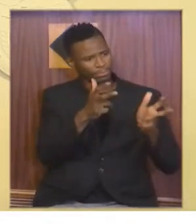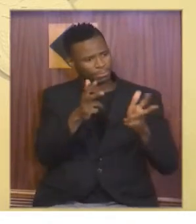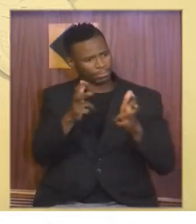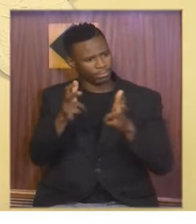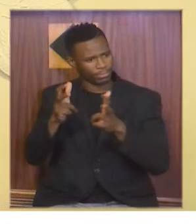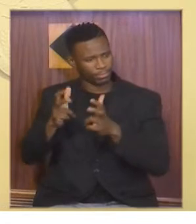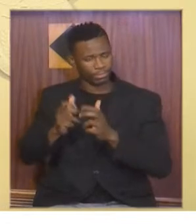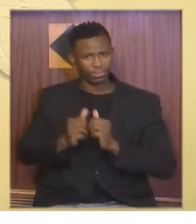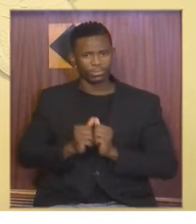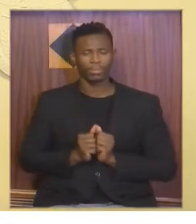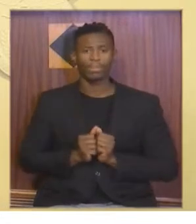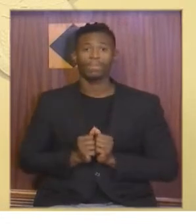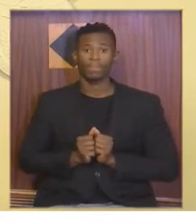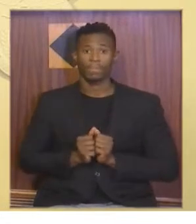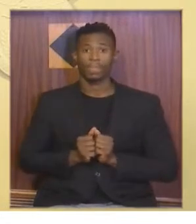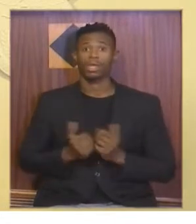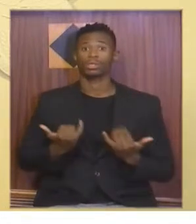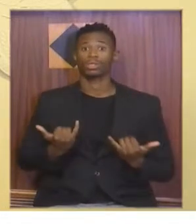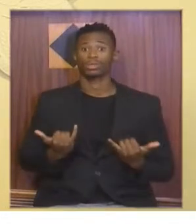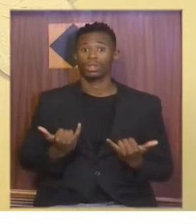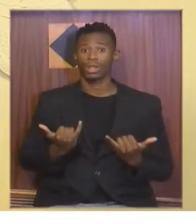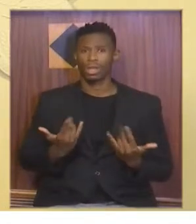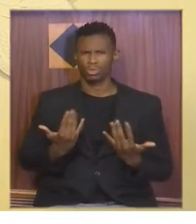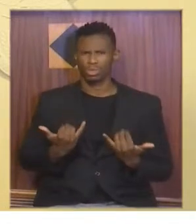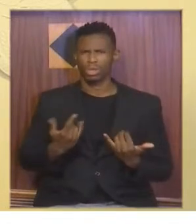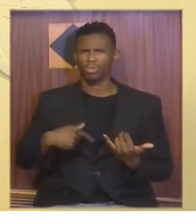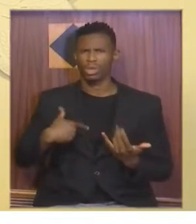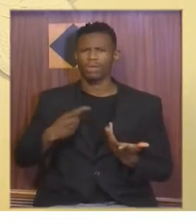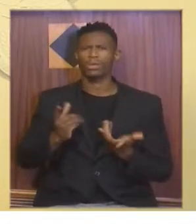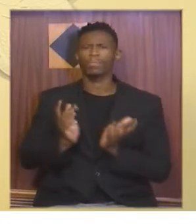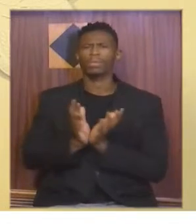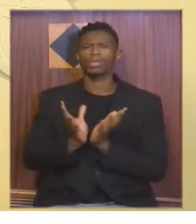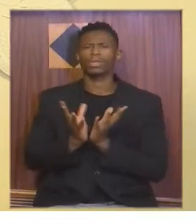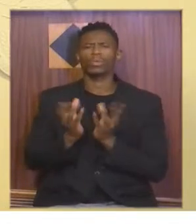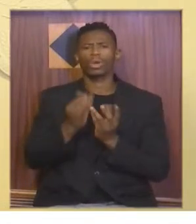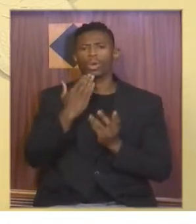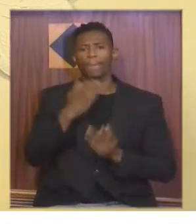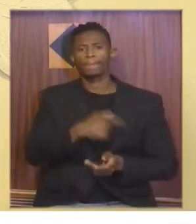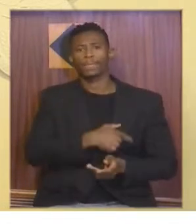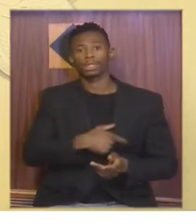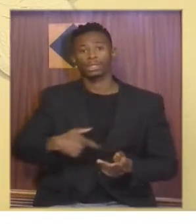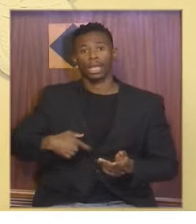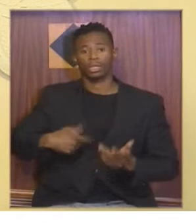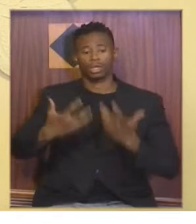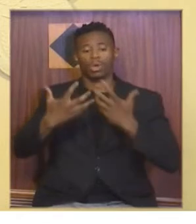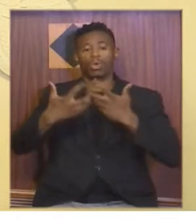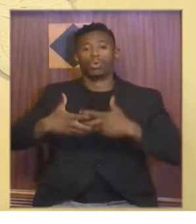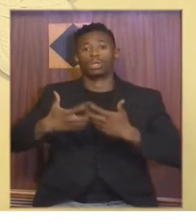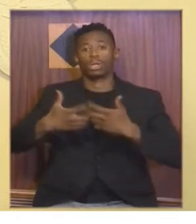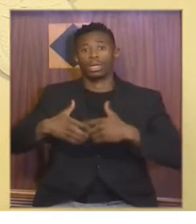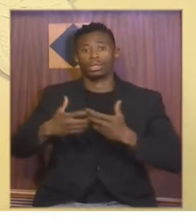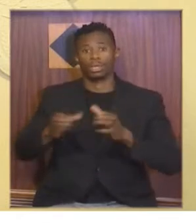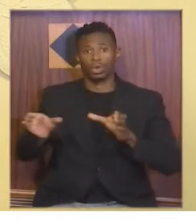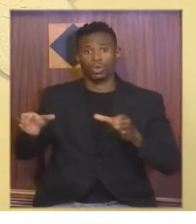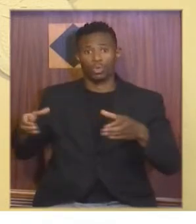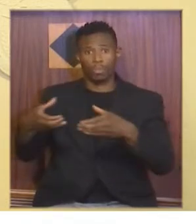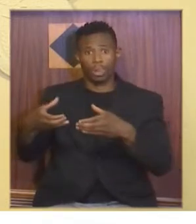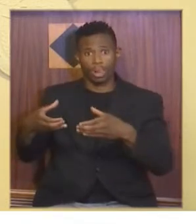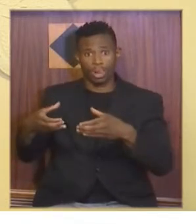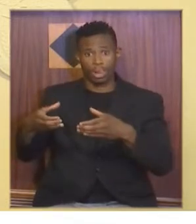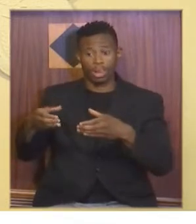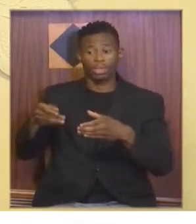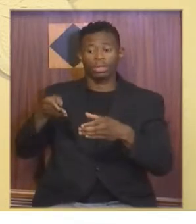Earlier today, we held a meeting of the Presidential Coordinating Council, which brings together